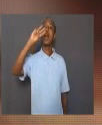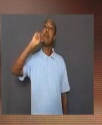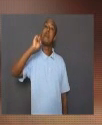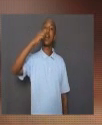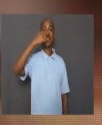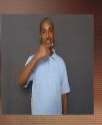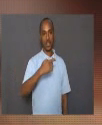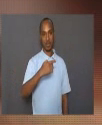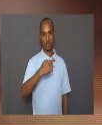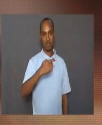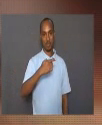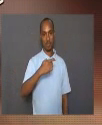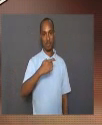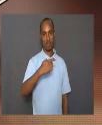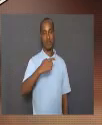magnesium,